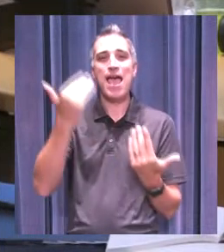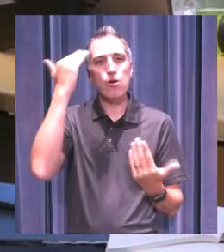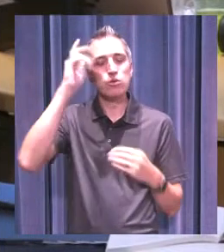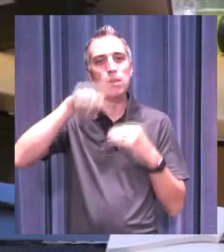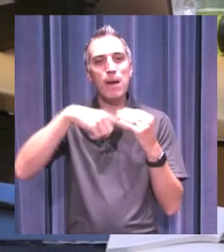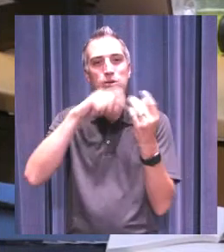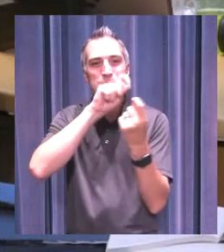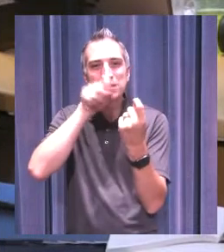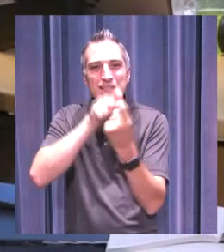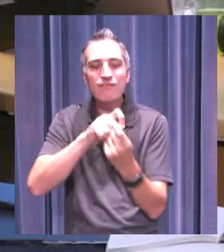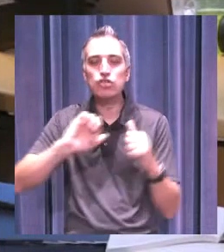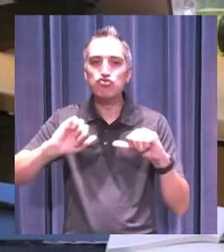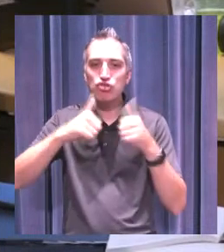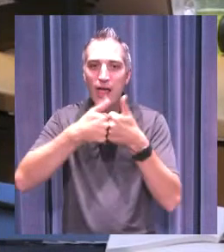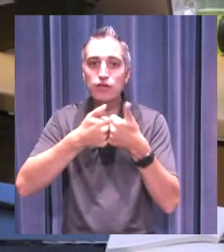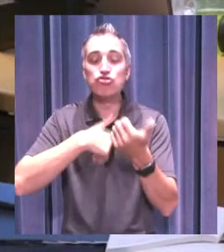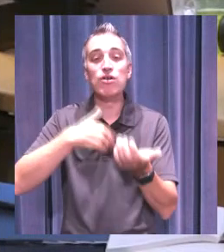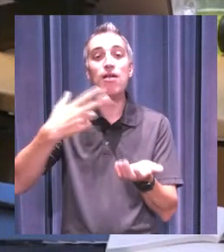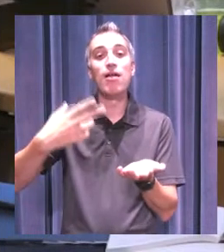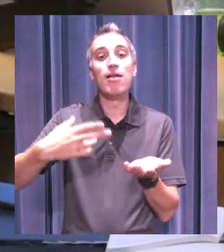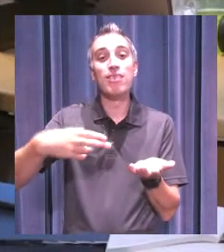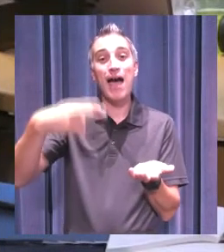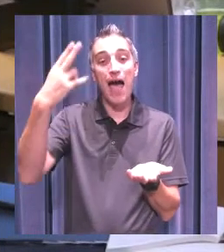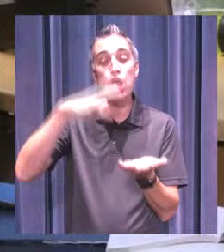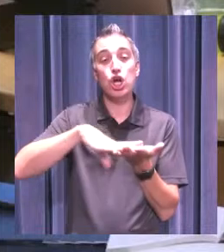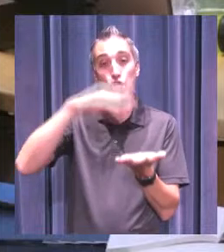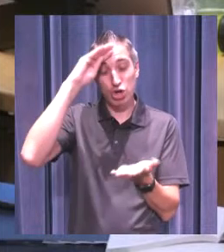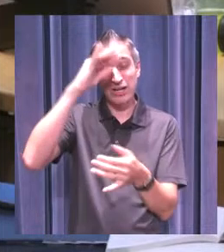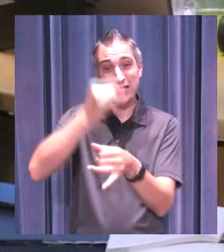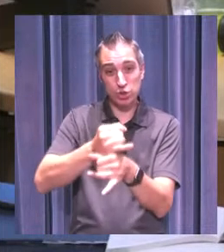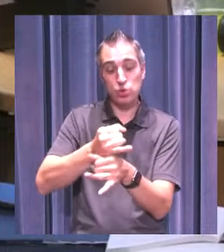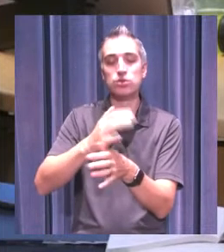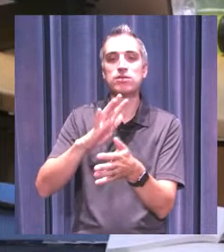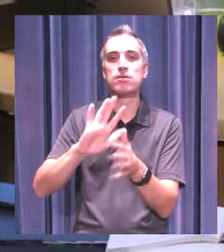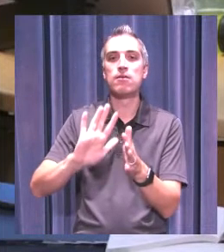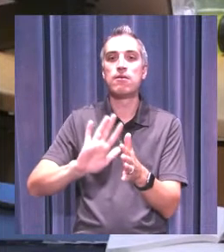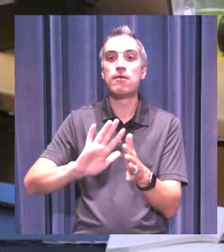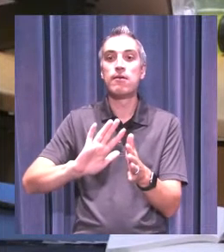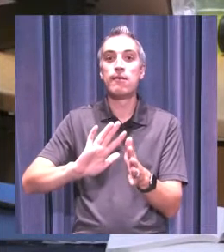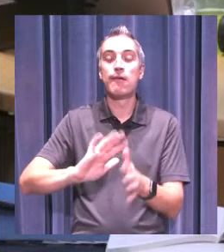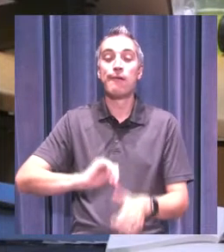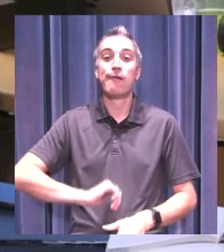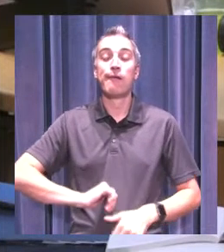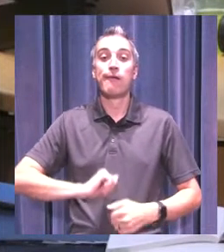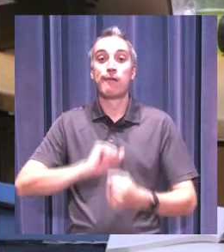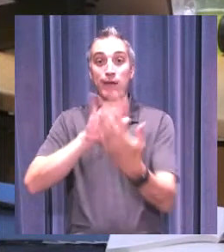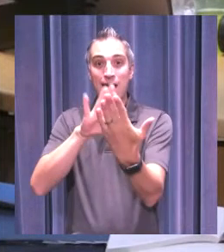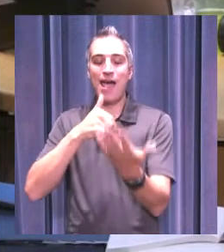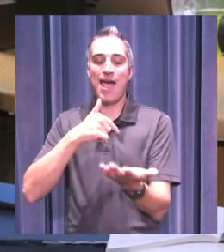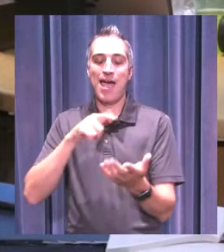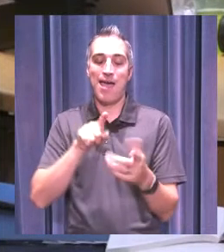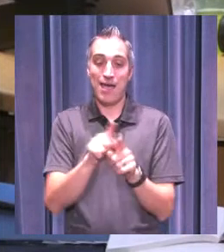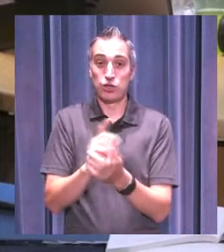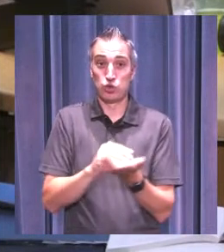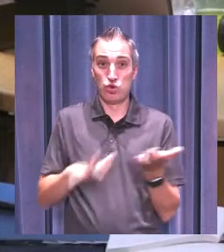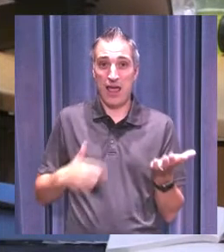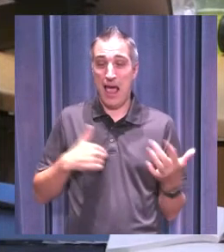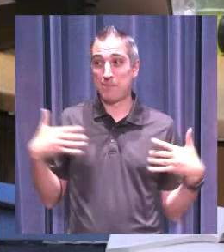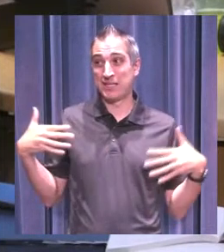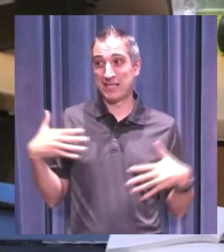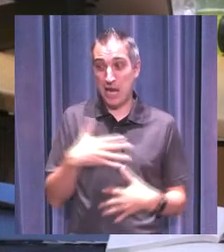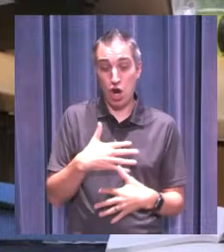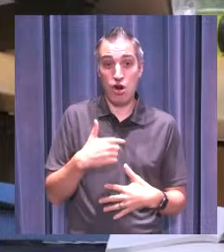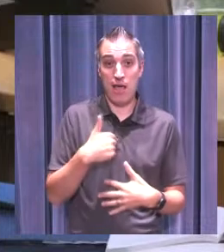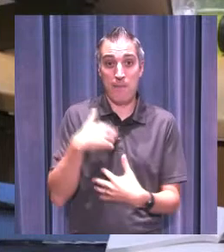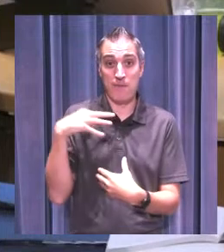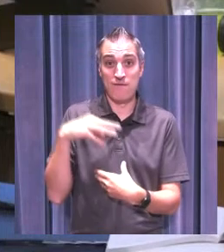challenges that higher learning institutes face, because as a student, I am scared from education and the clubs that I am a